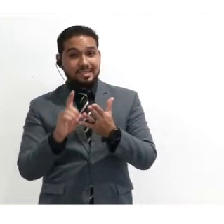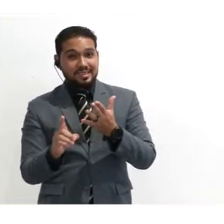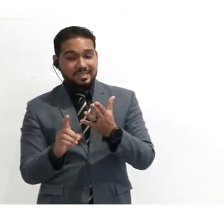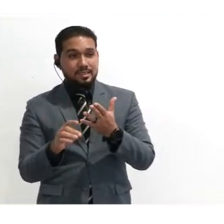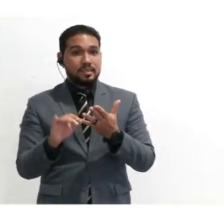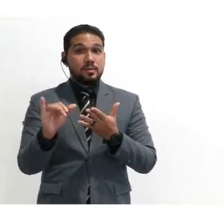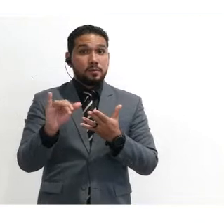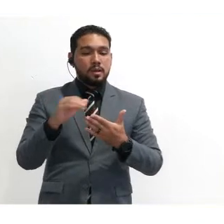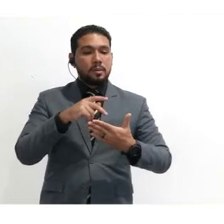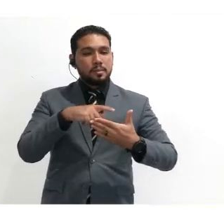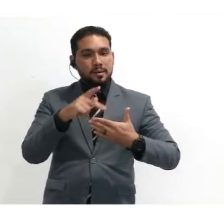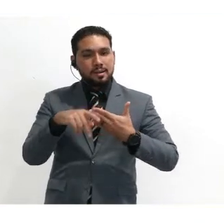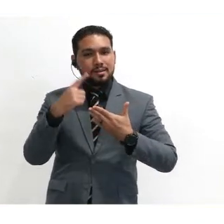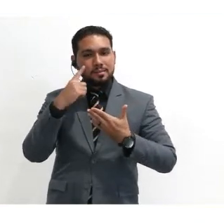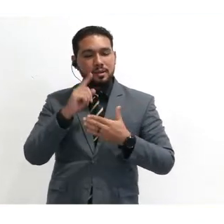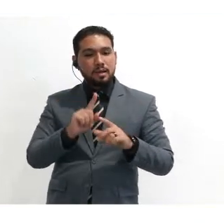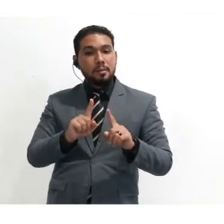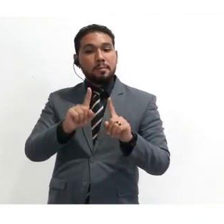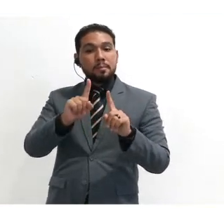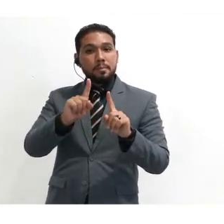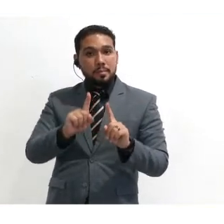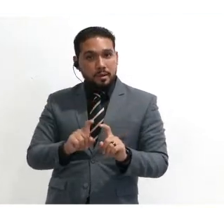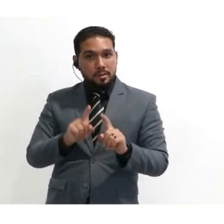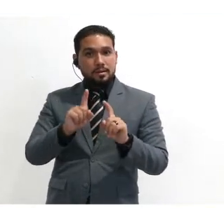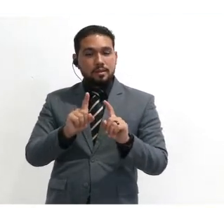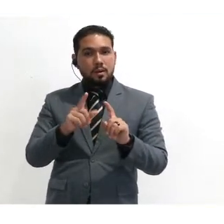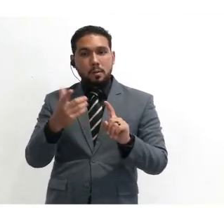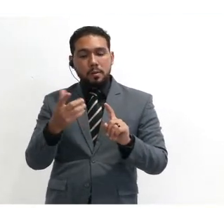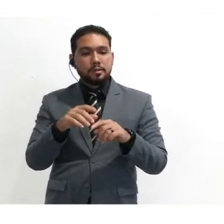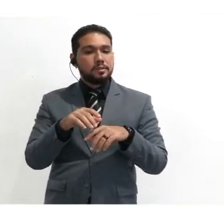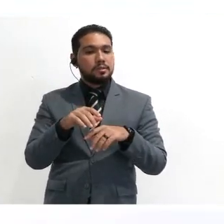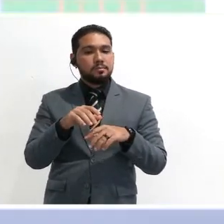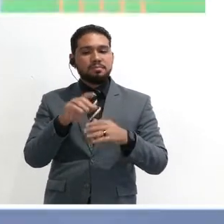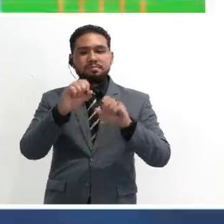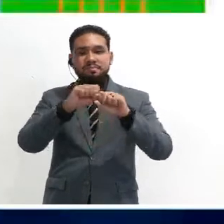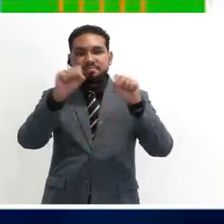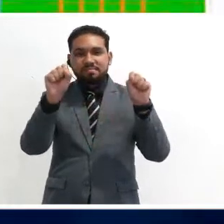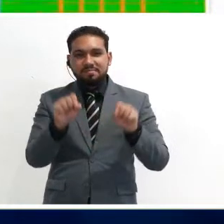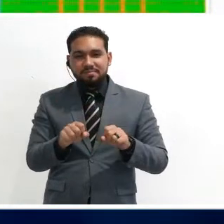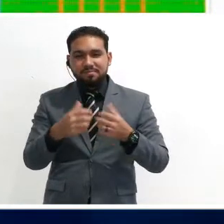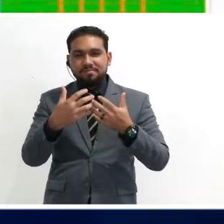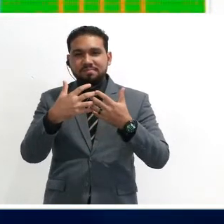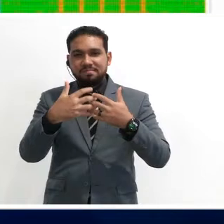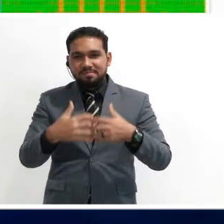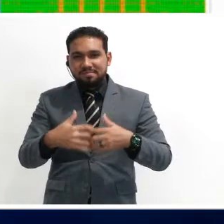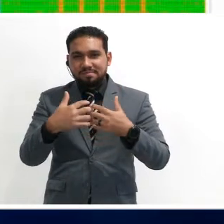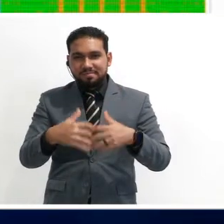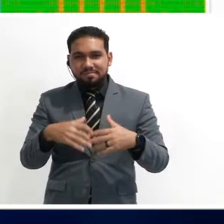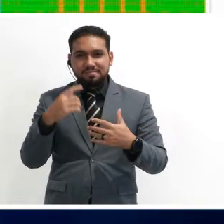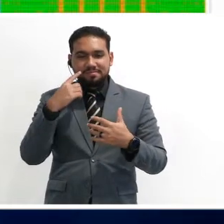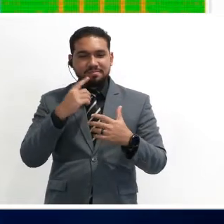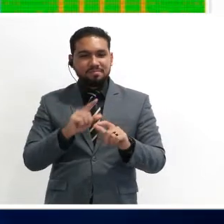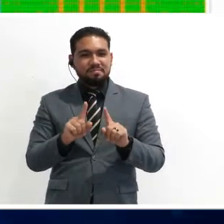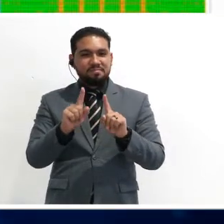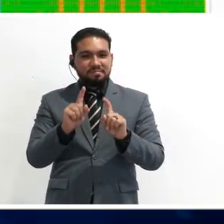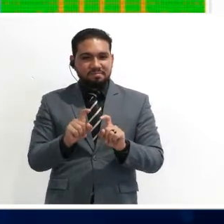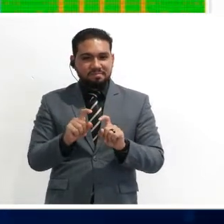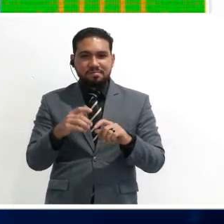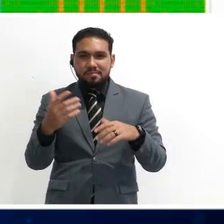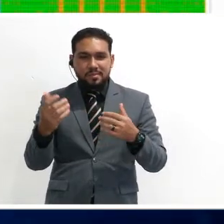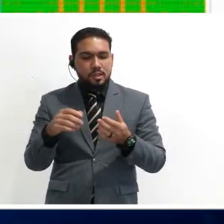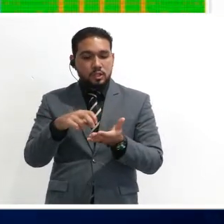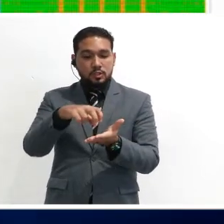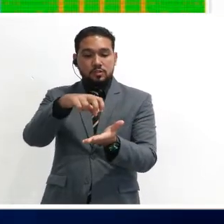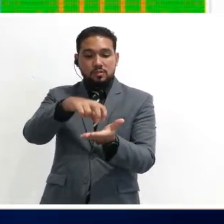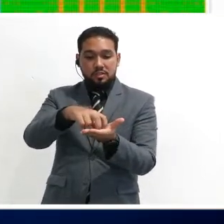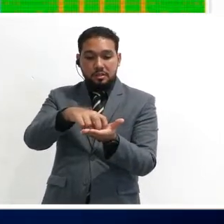also. The mechanical side is more around whether the part is going to meet the reliability objectives and if we're getting